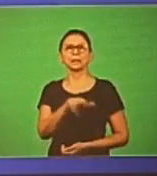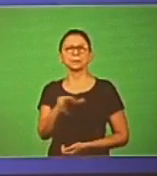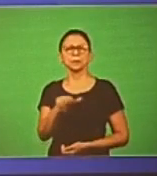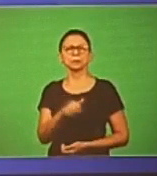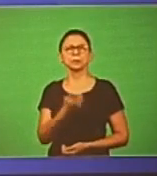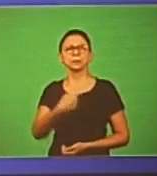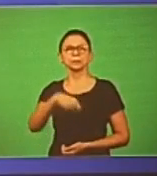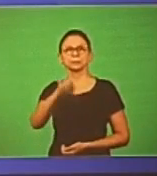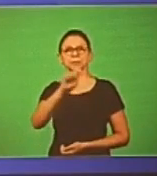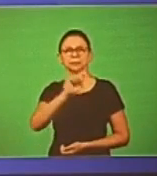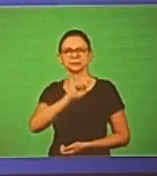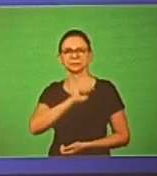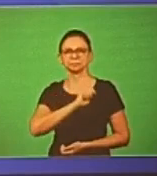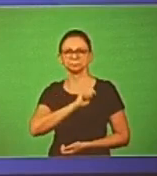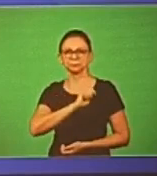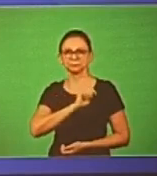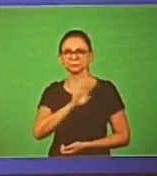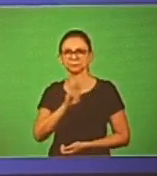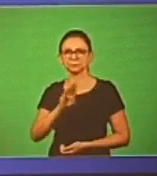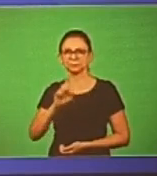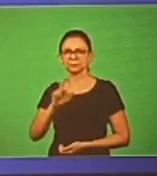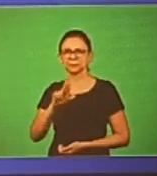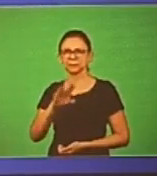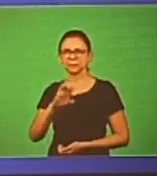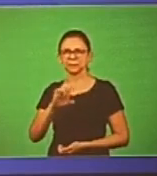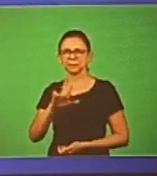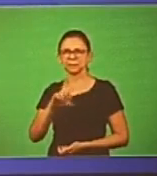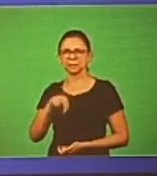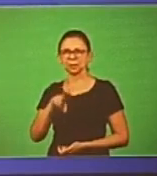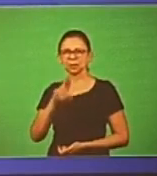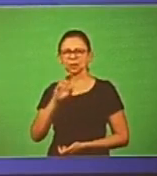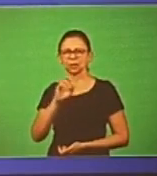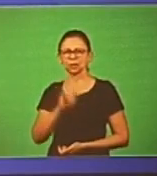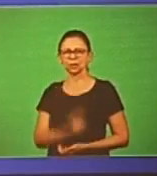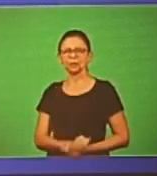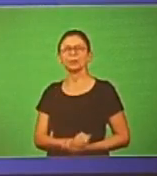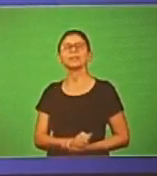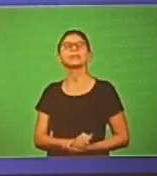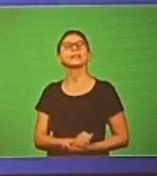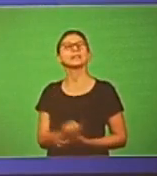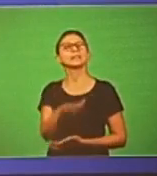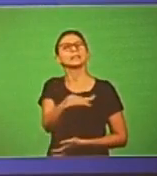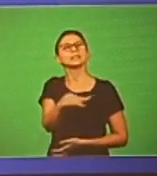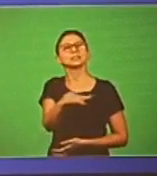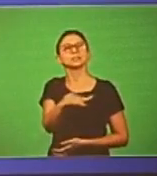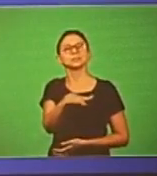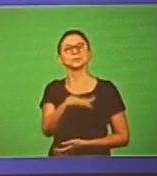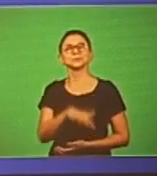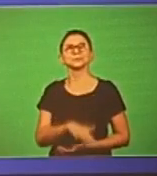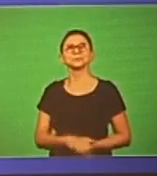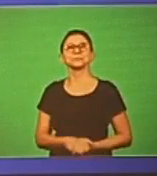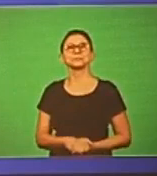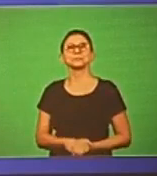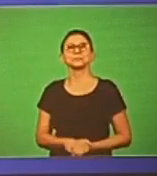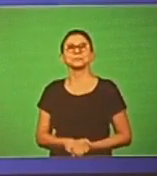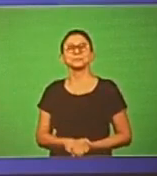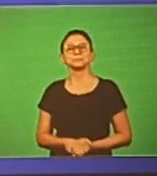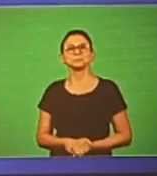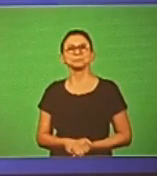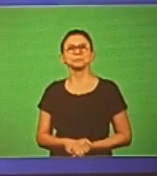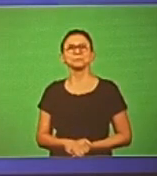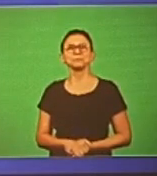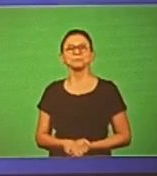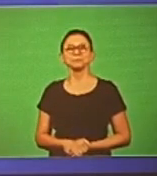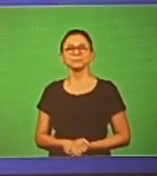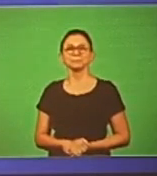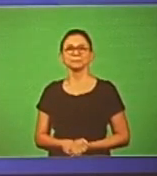our brethren from Spain and the region of Barcelona, the Church of Granages. And they're participating on this